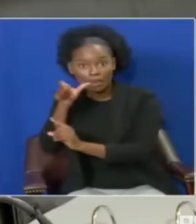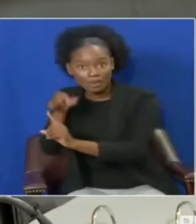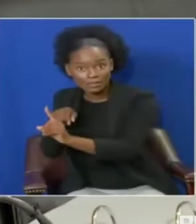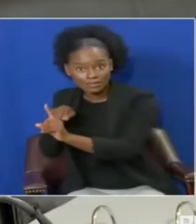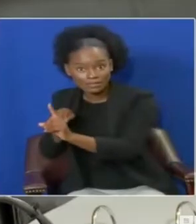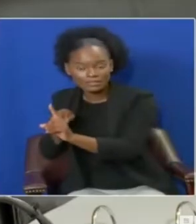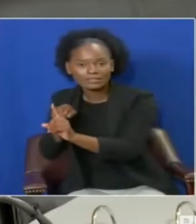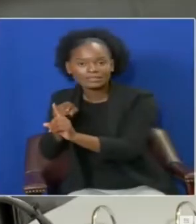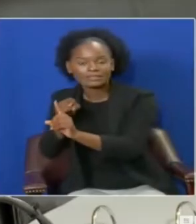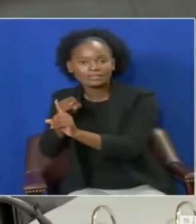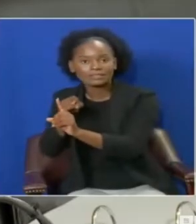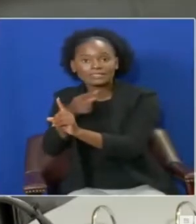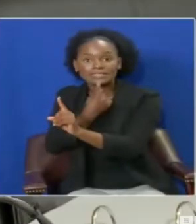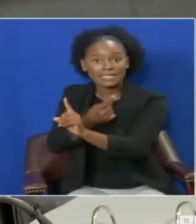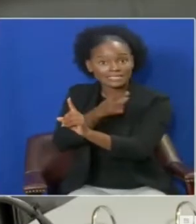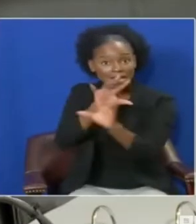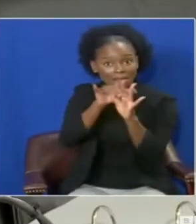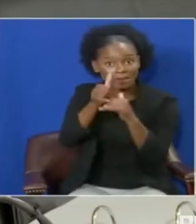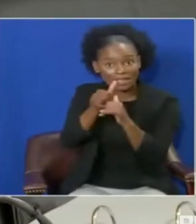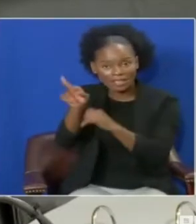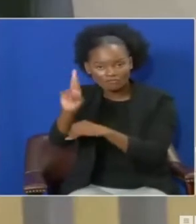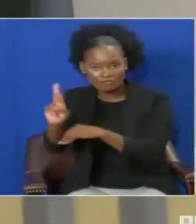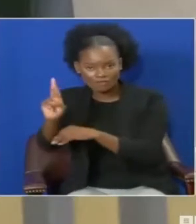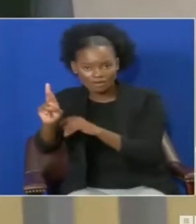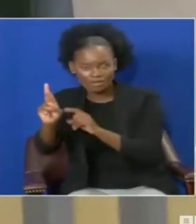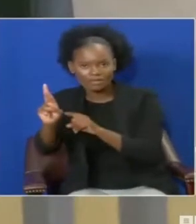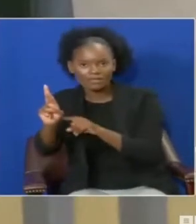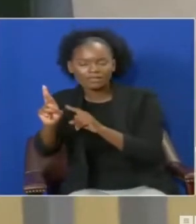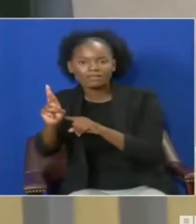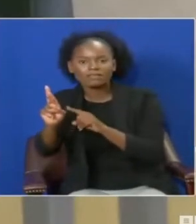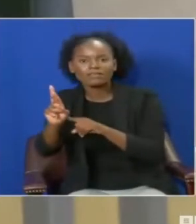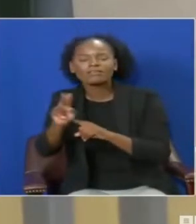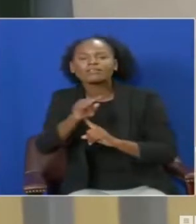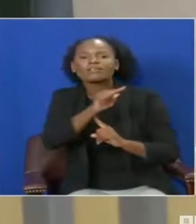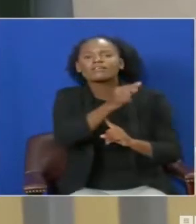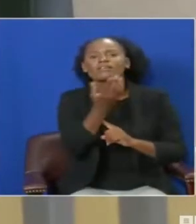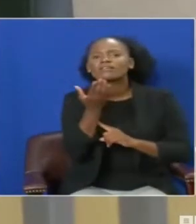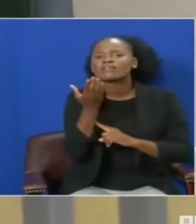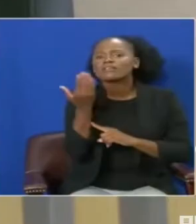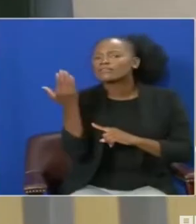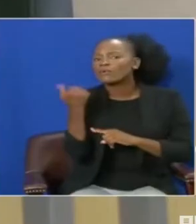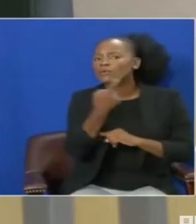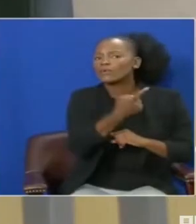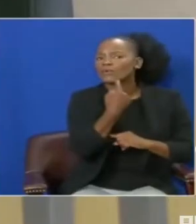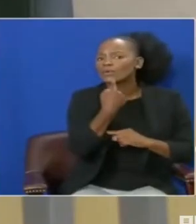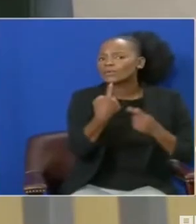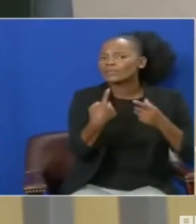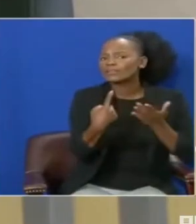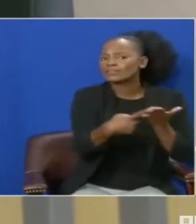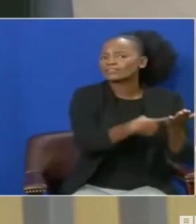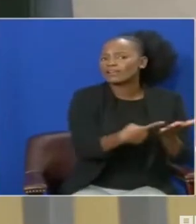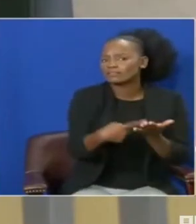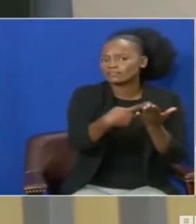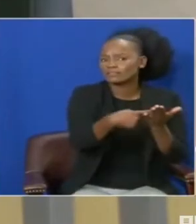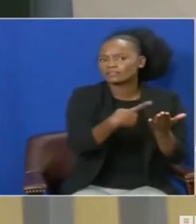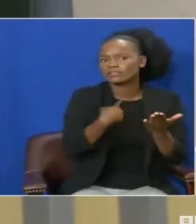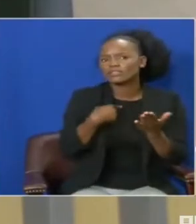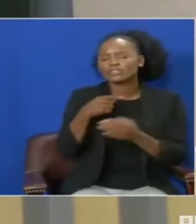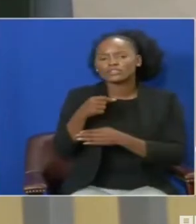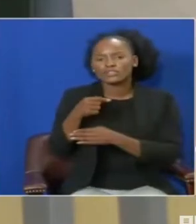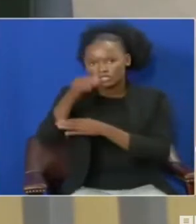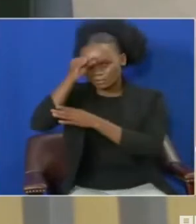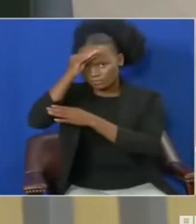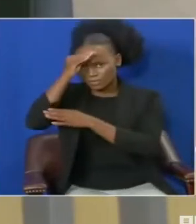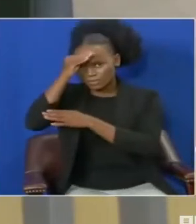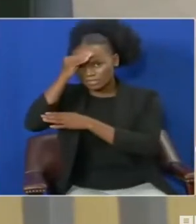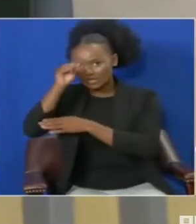Rafadi's company. And then earlier when you were discussing, I think, General Sinona,